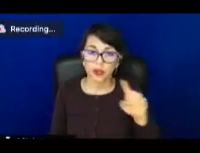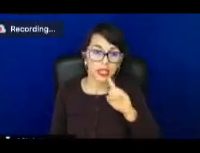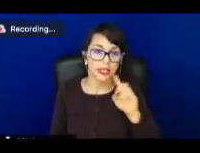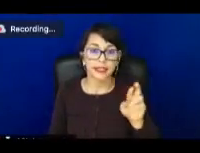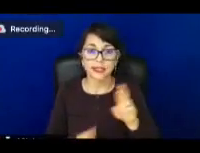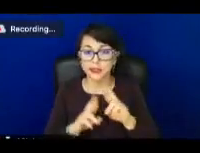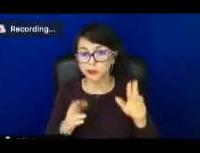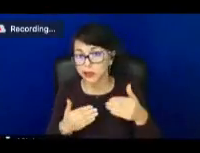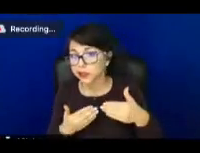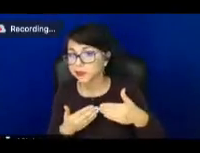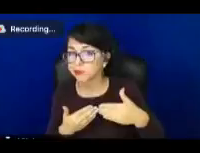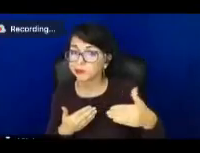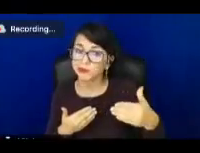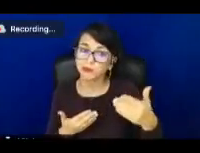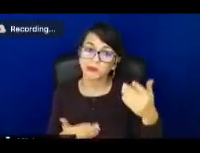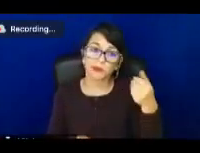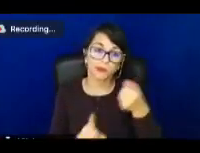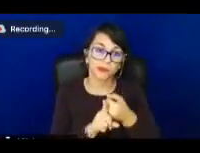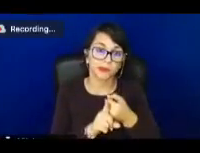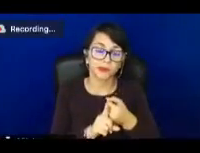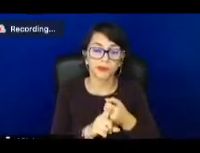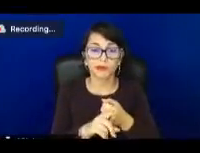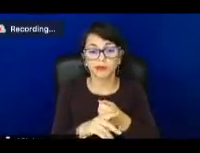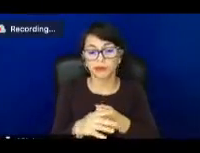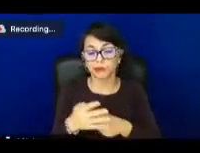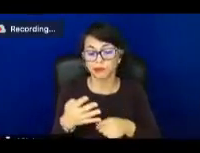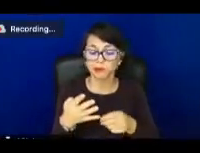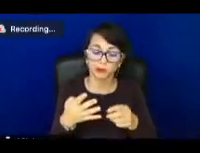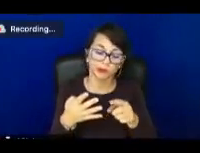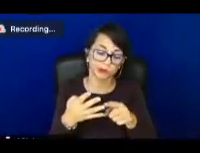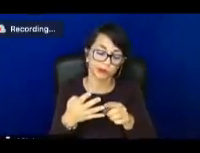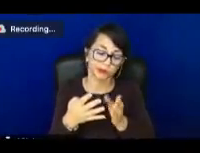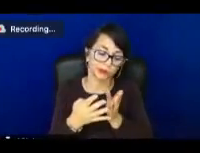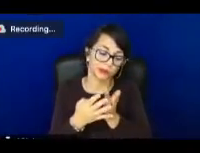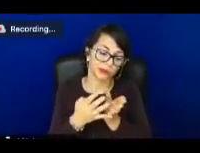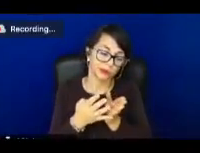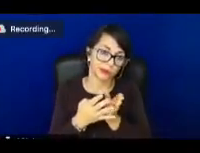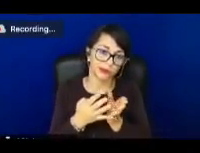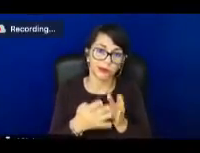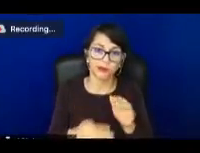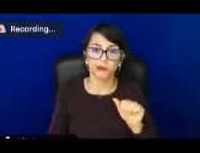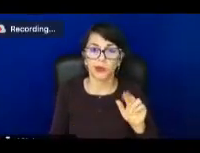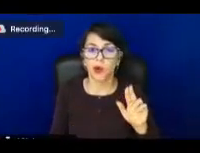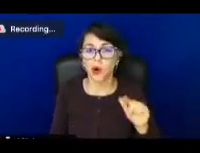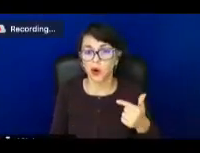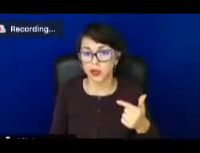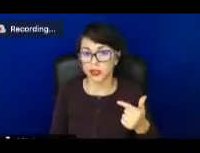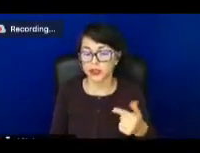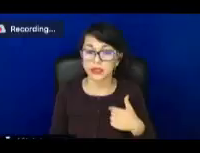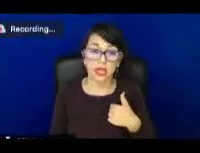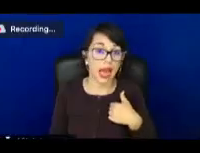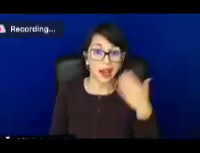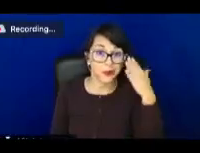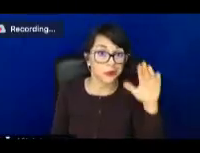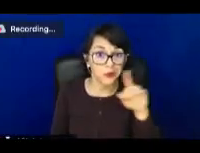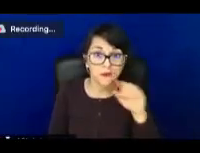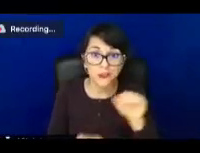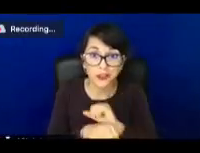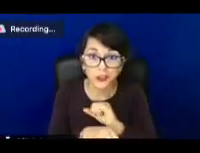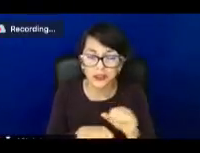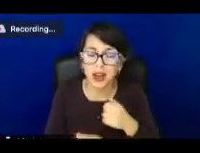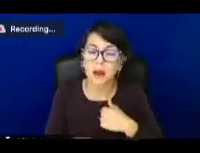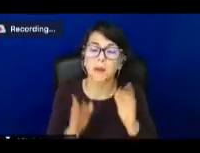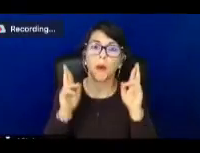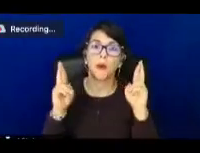let's say, mid to late August. I don't know for sure. I'm just kind of praying or hoping for that time